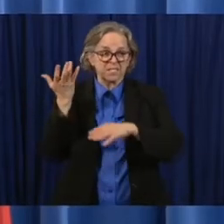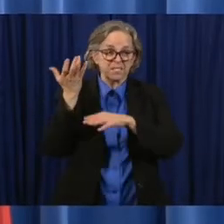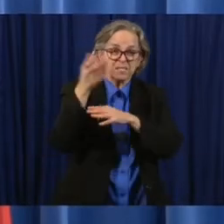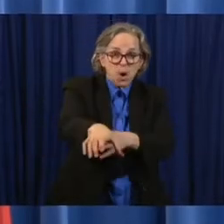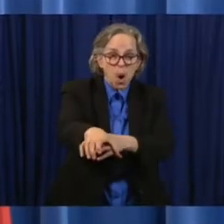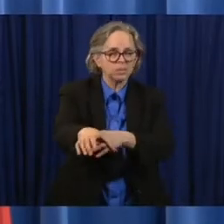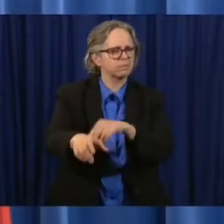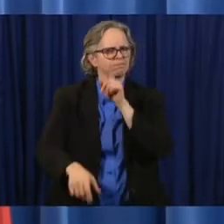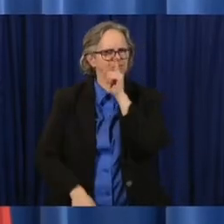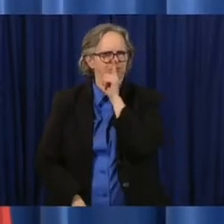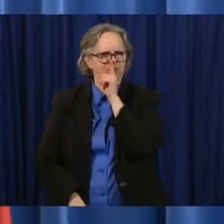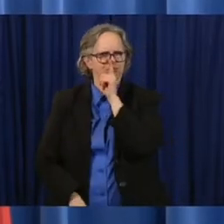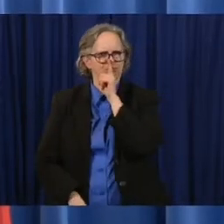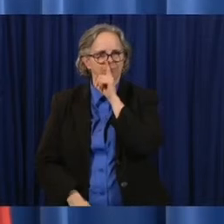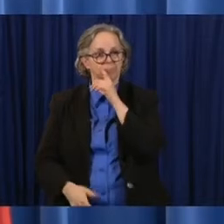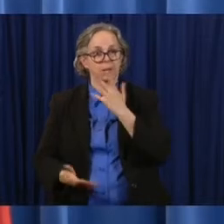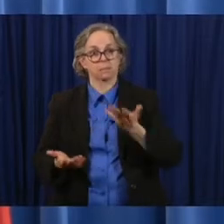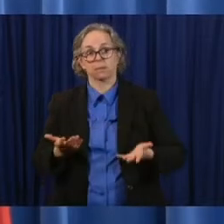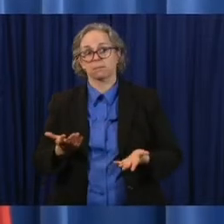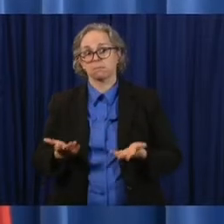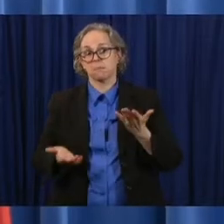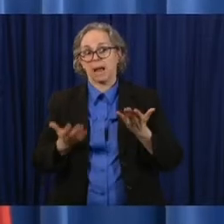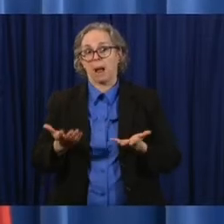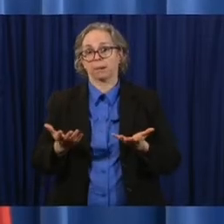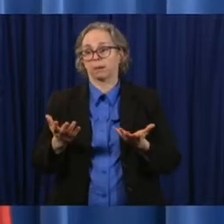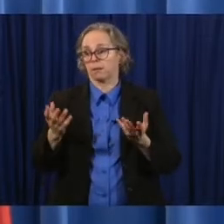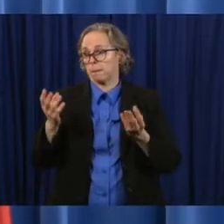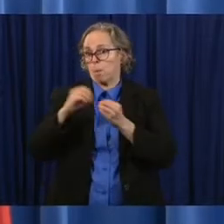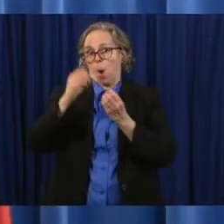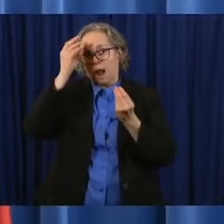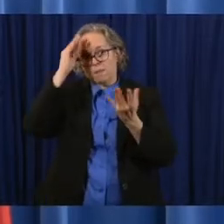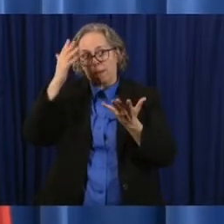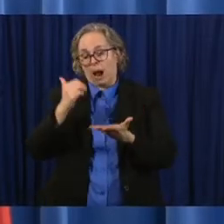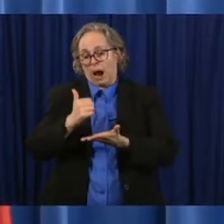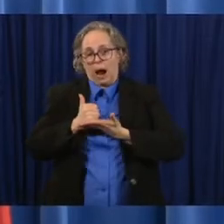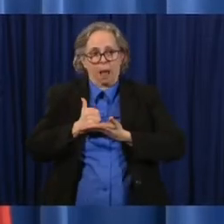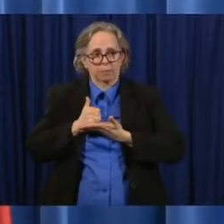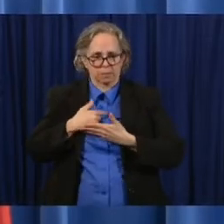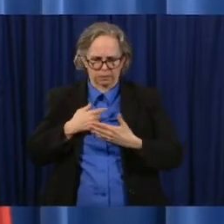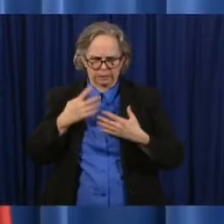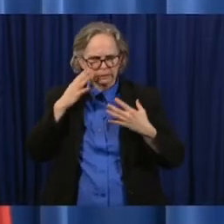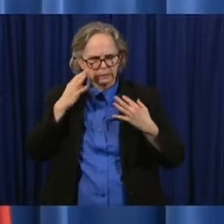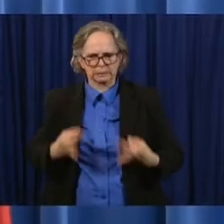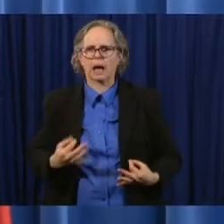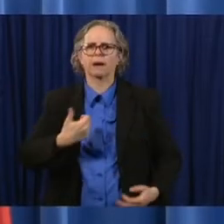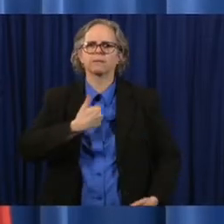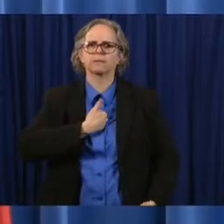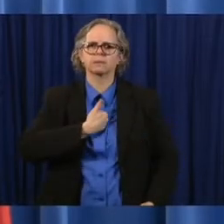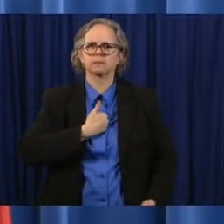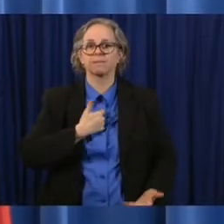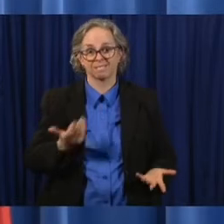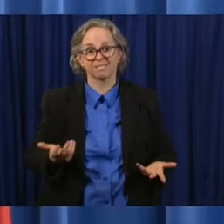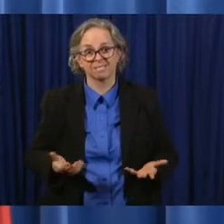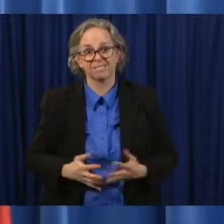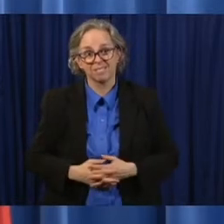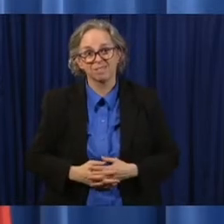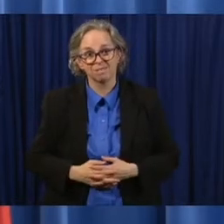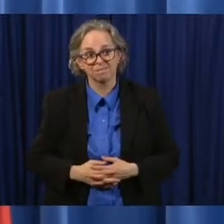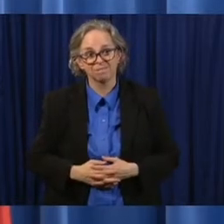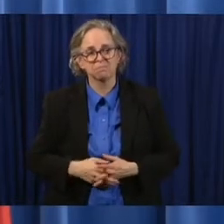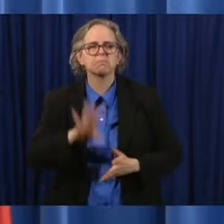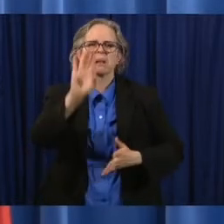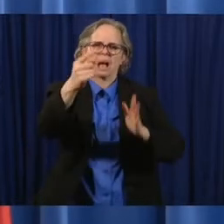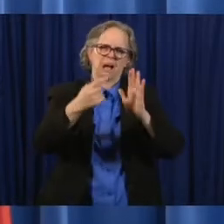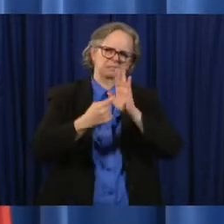them to make their own judgment about what they do. Let's give an example. Let's say there's